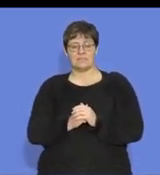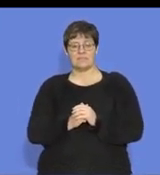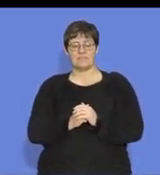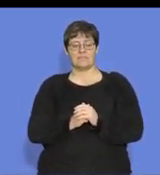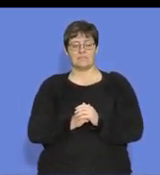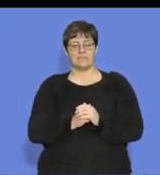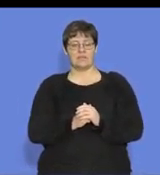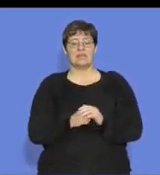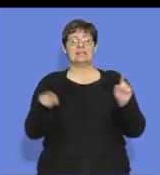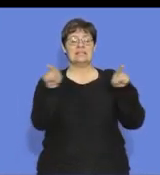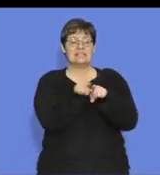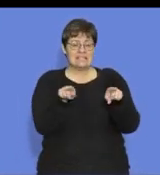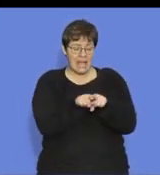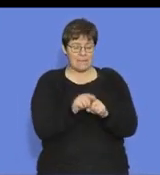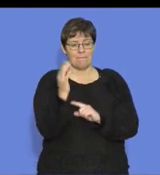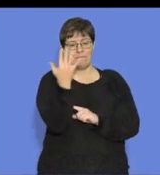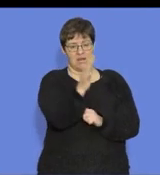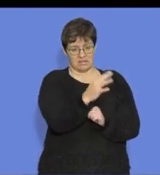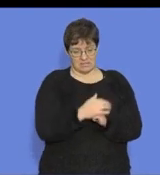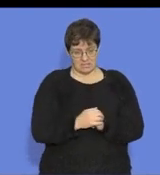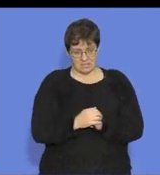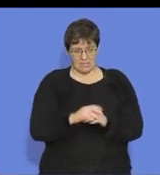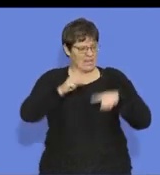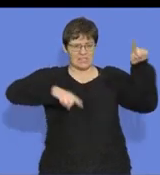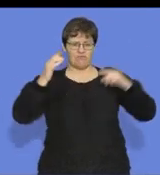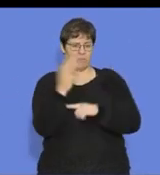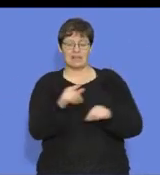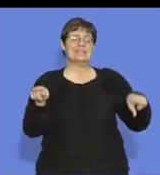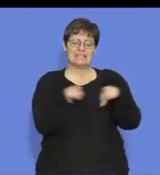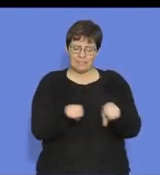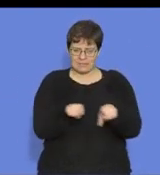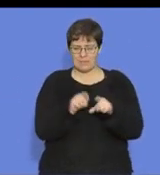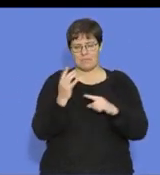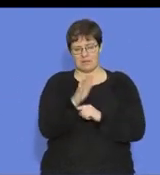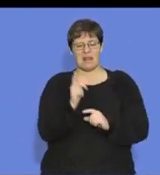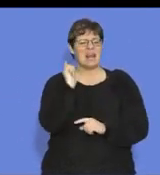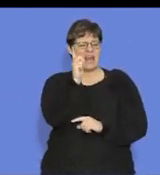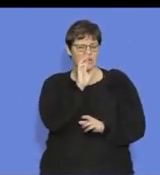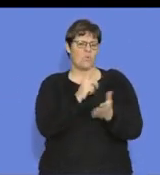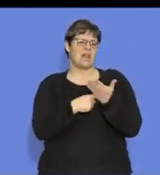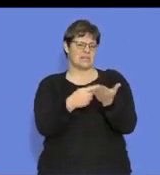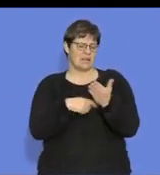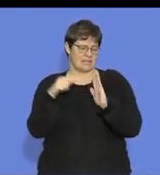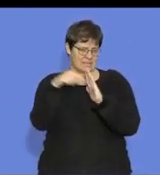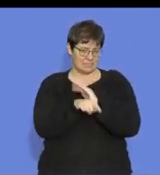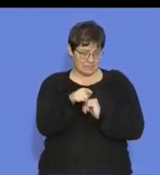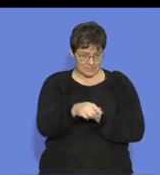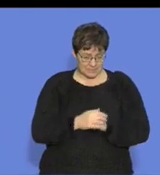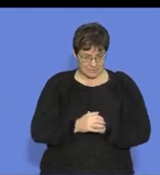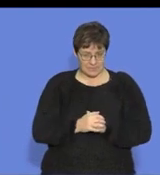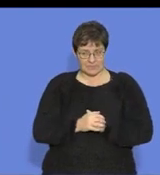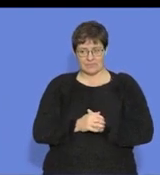are from the same plant. And we'll talk about later why you need to have leaves from the same